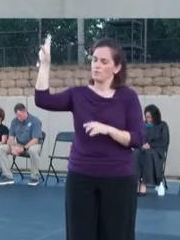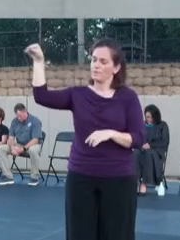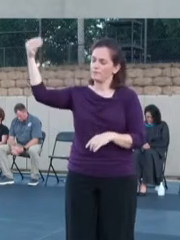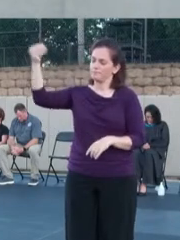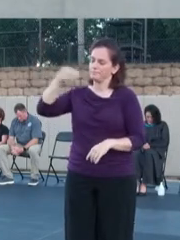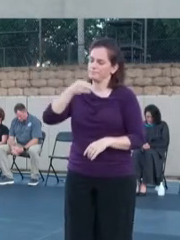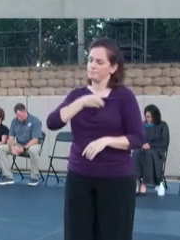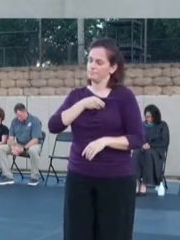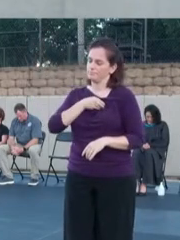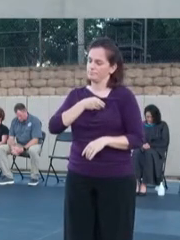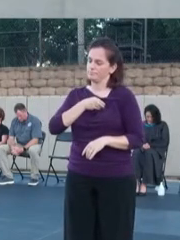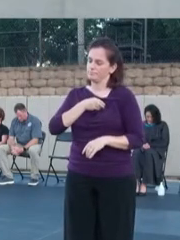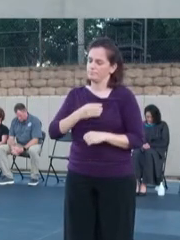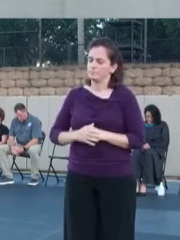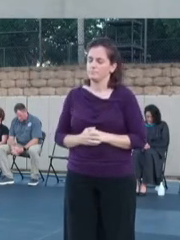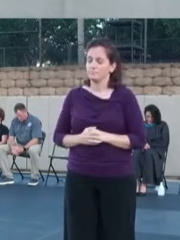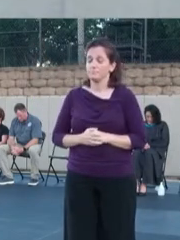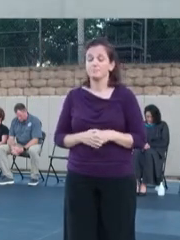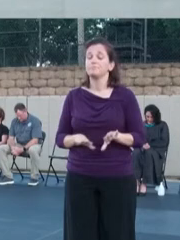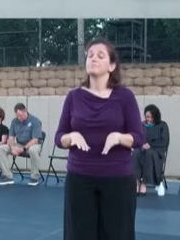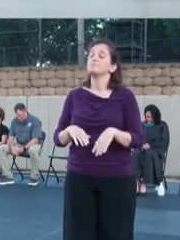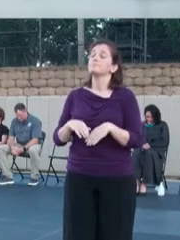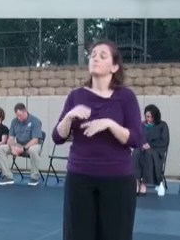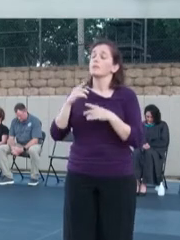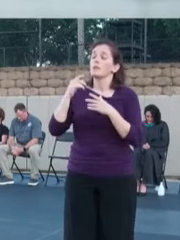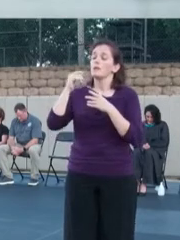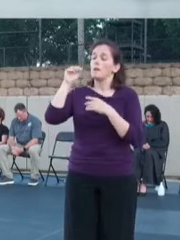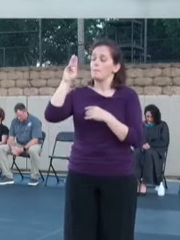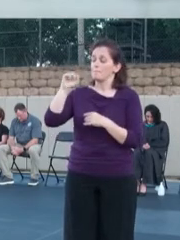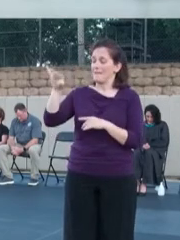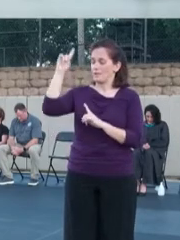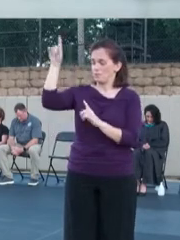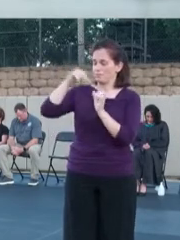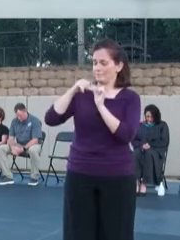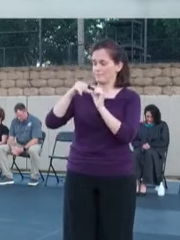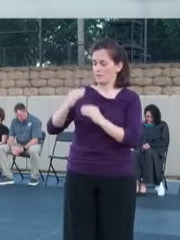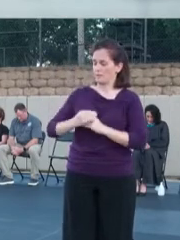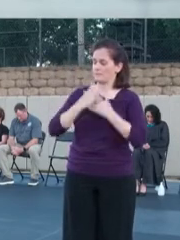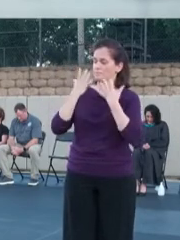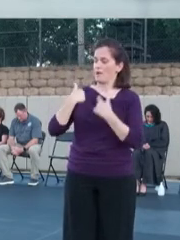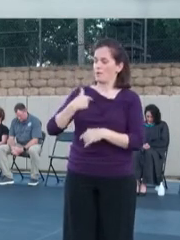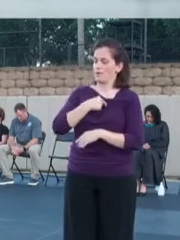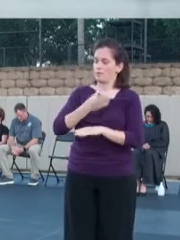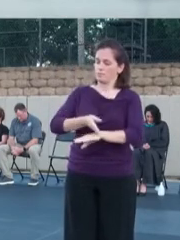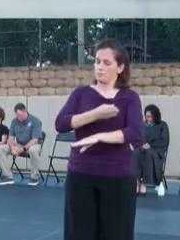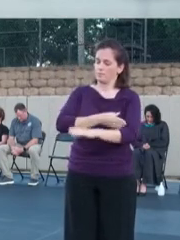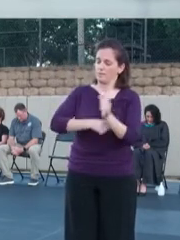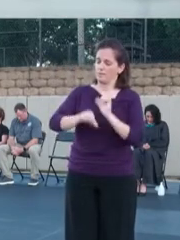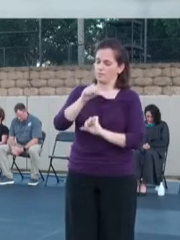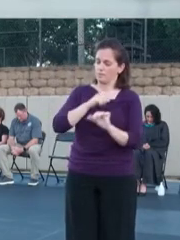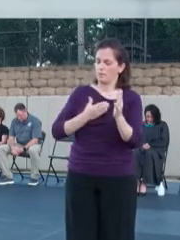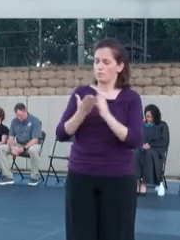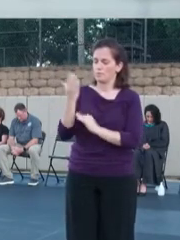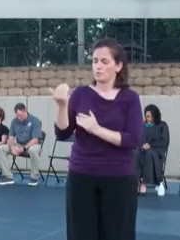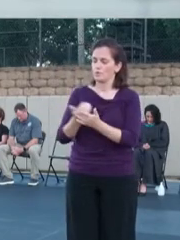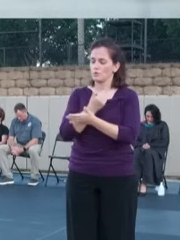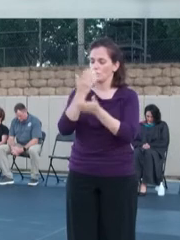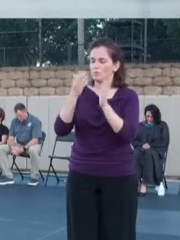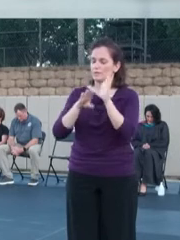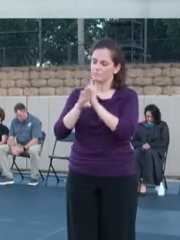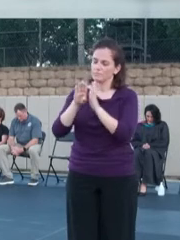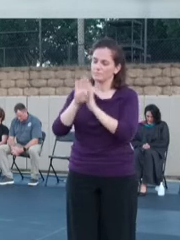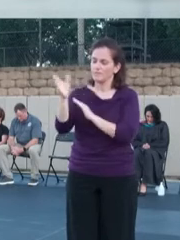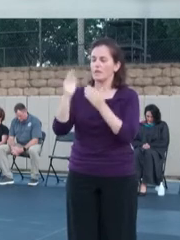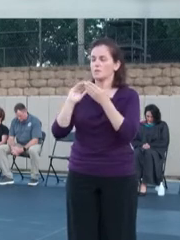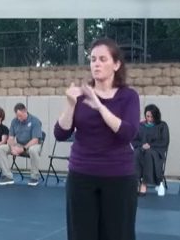hearts. May you continue to inspire us to better one another through the newly crafted community of men and